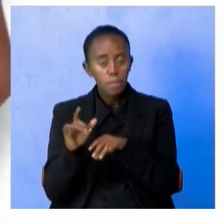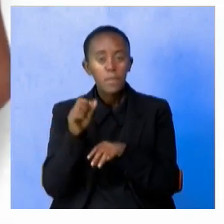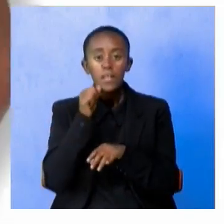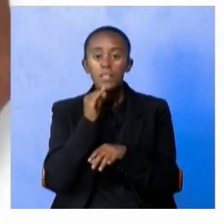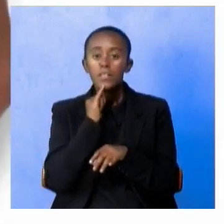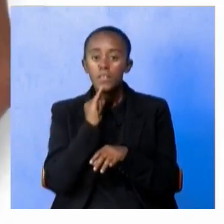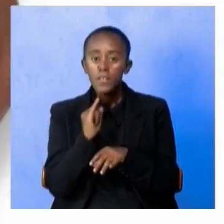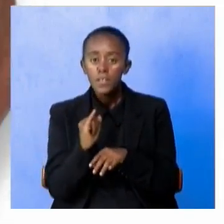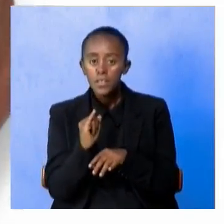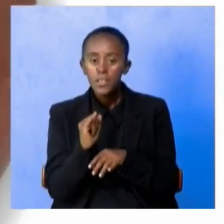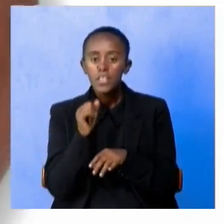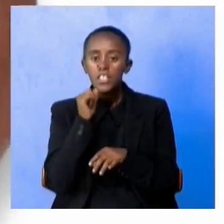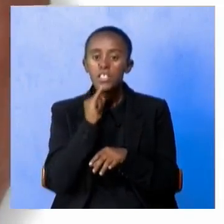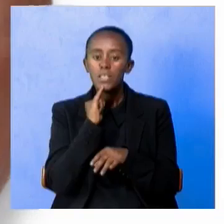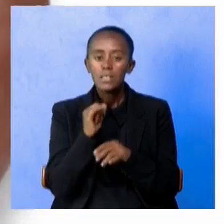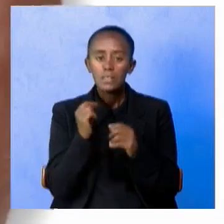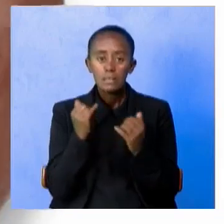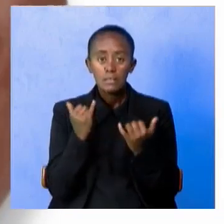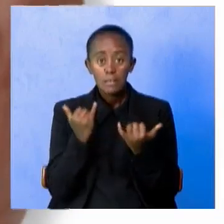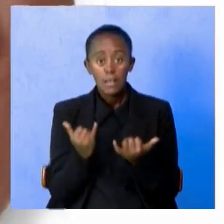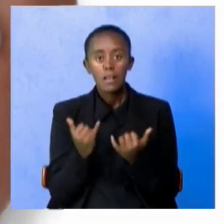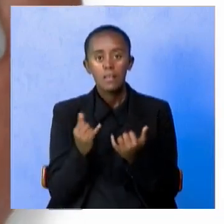She's blank. She still